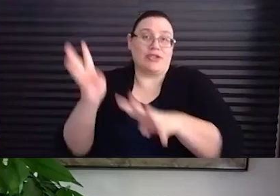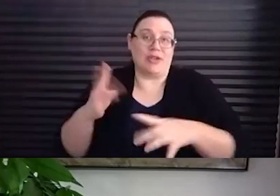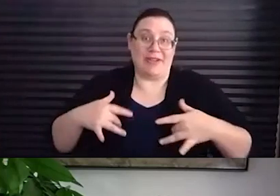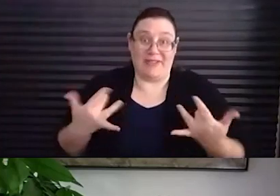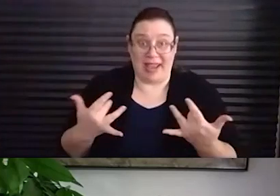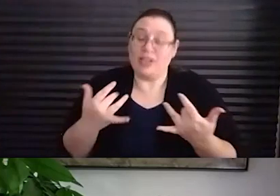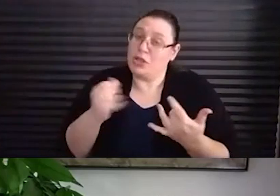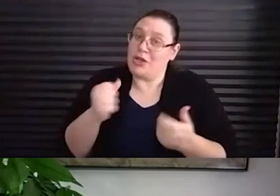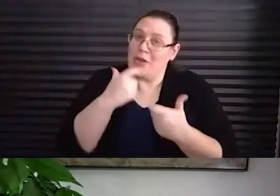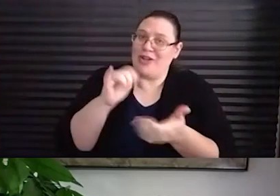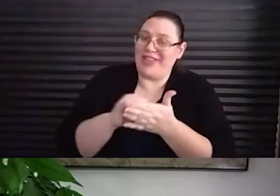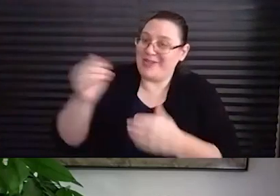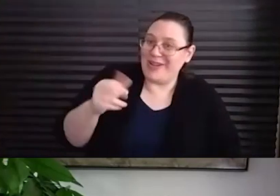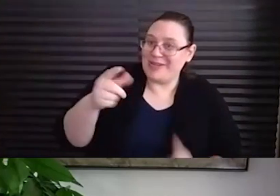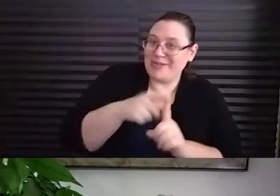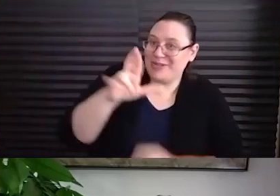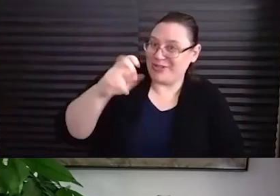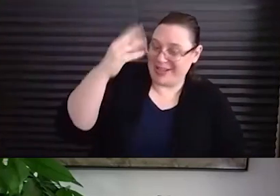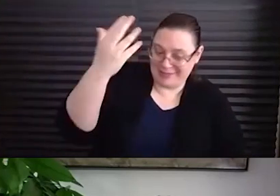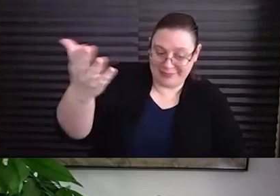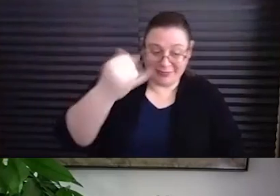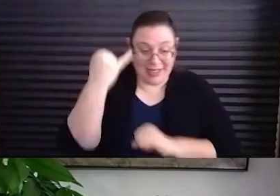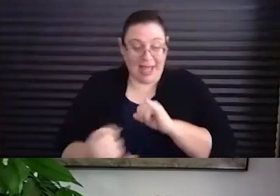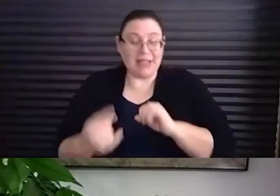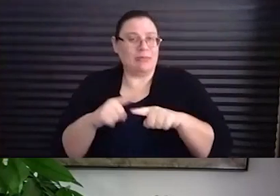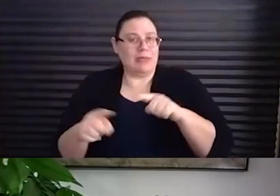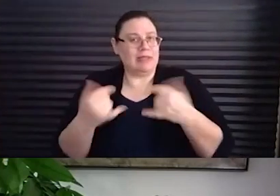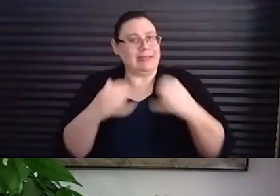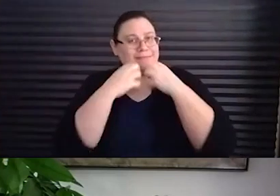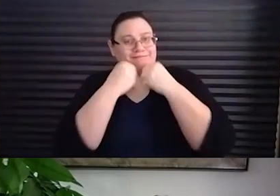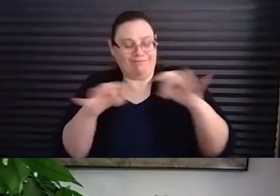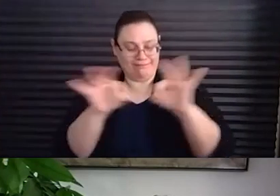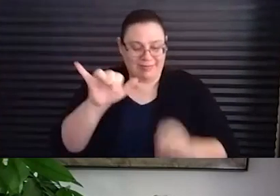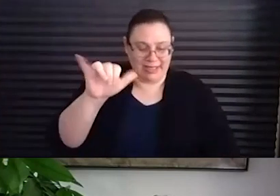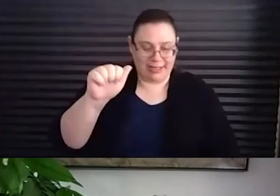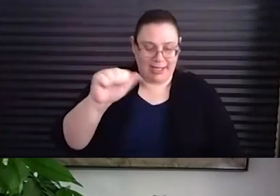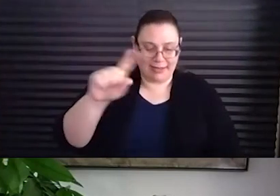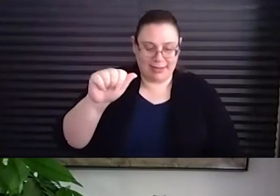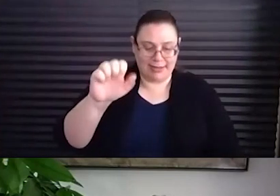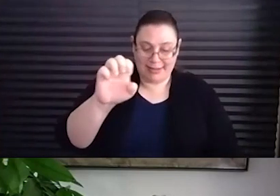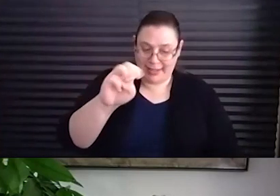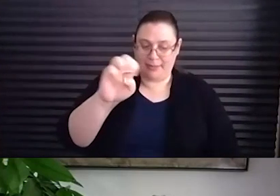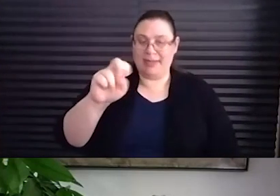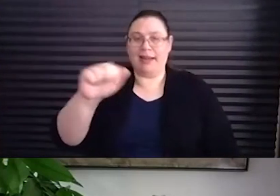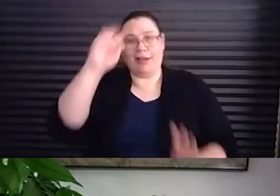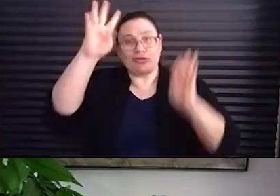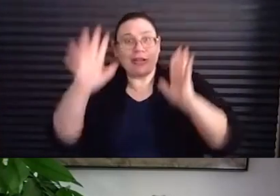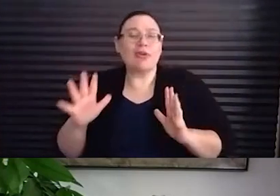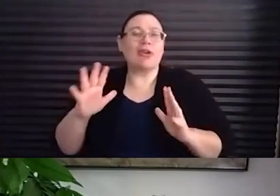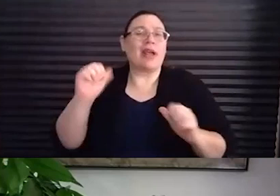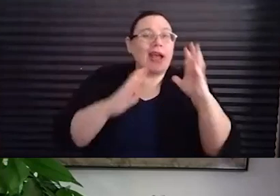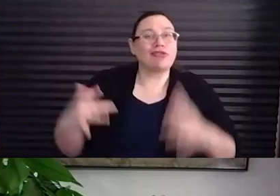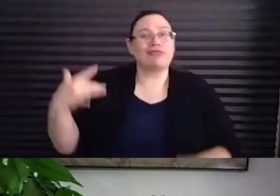out. Welcome, Ryan. Last, but certainly not least, Yasmina is a dreamer. She's an actor, a model, a social